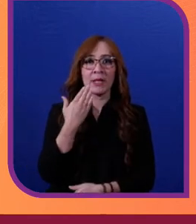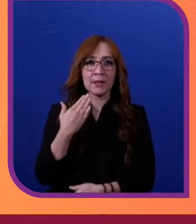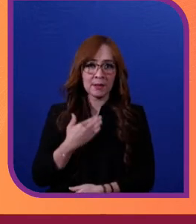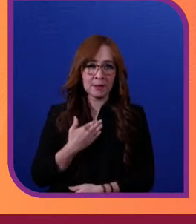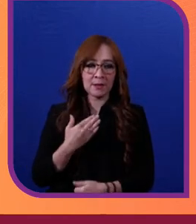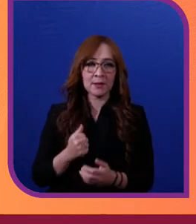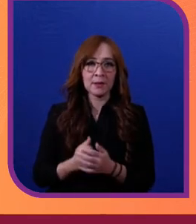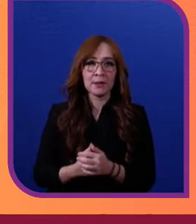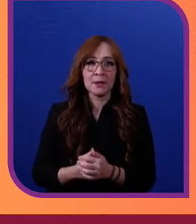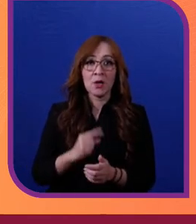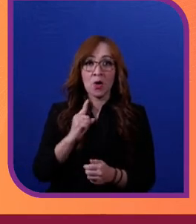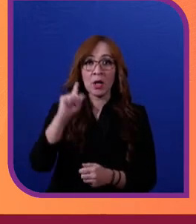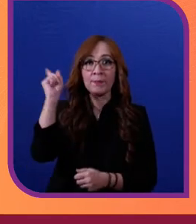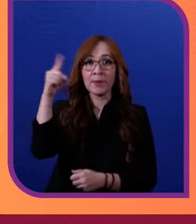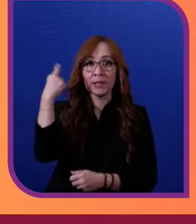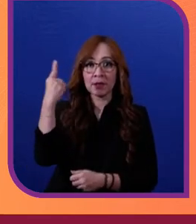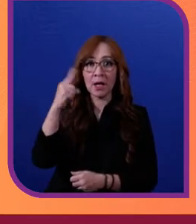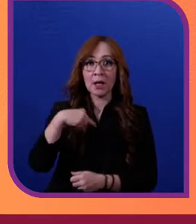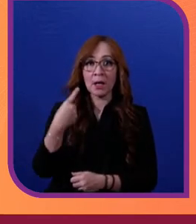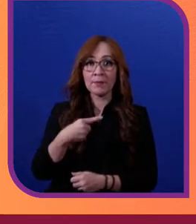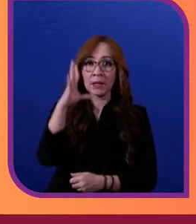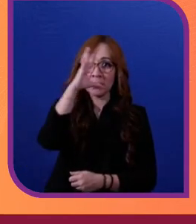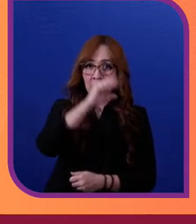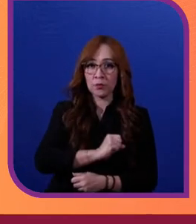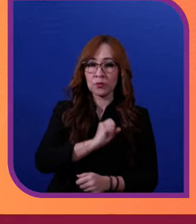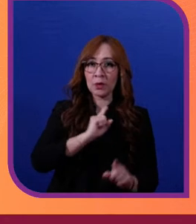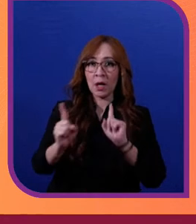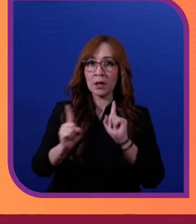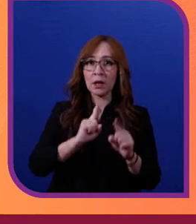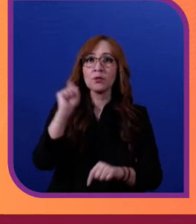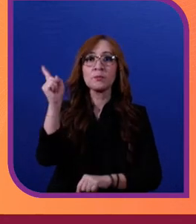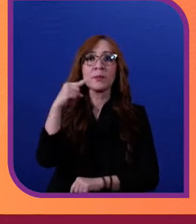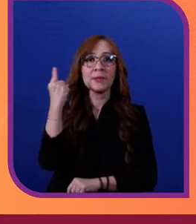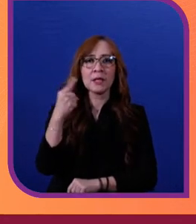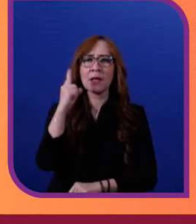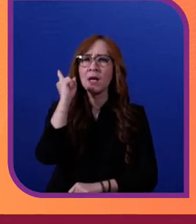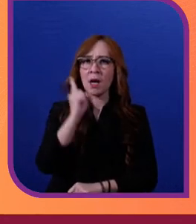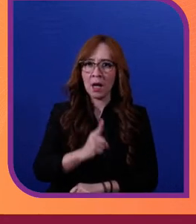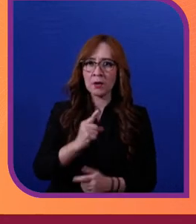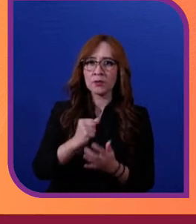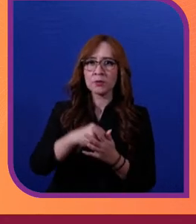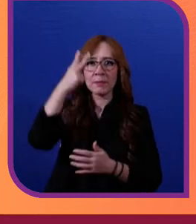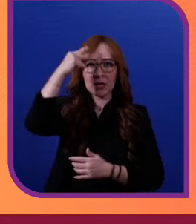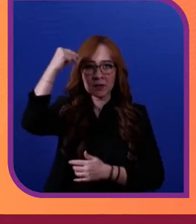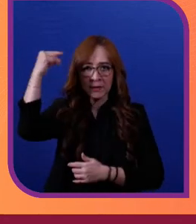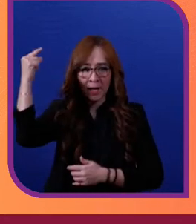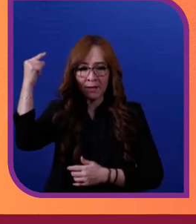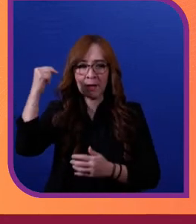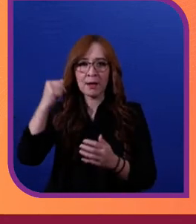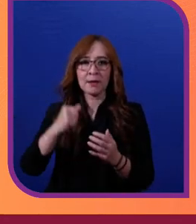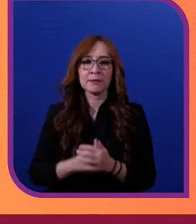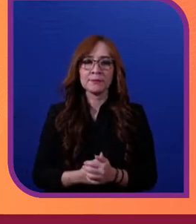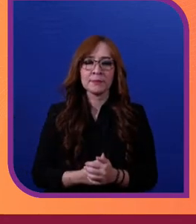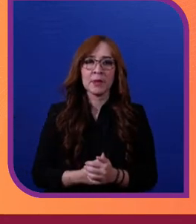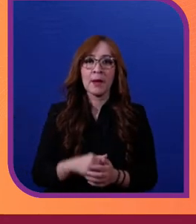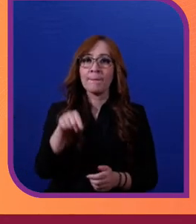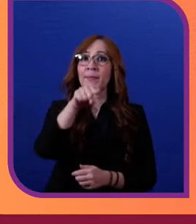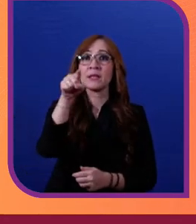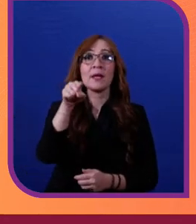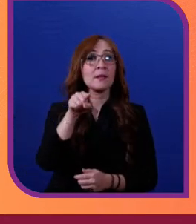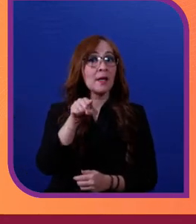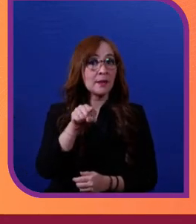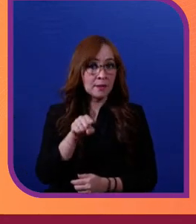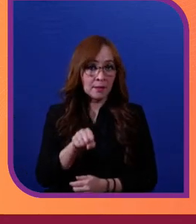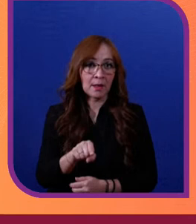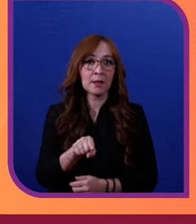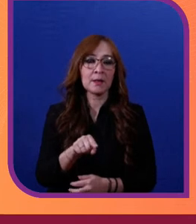On The government site to site naik fashioned swasta expectation of your workstation of online